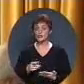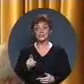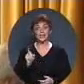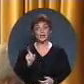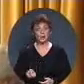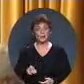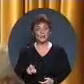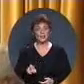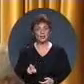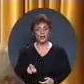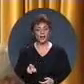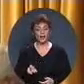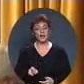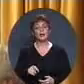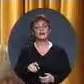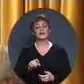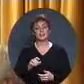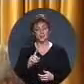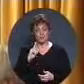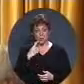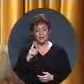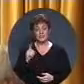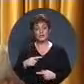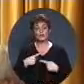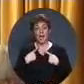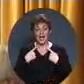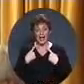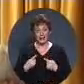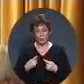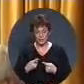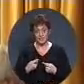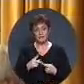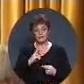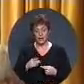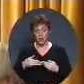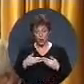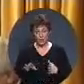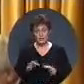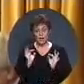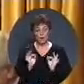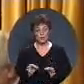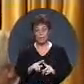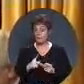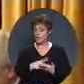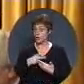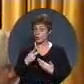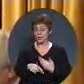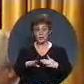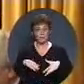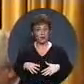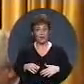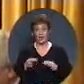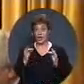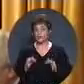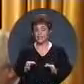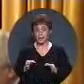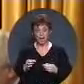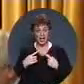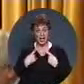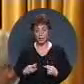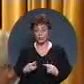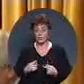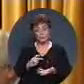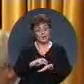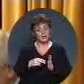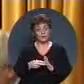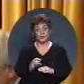C-Series program. As the C-Series program has not yet been launched, no funds have been dispersed to the company with respect to the C-Series project.